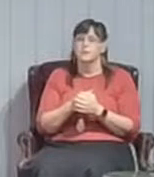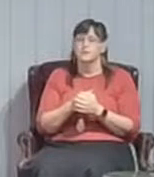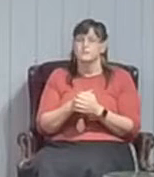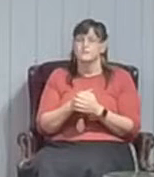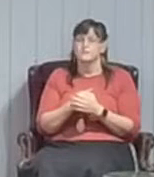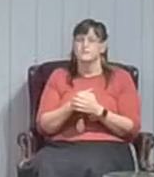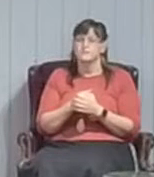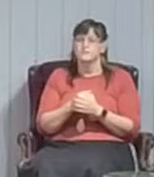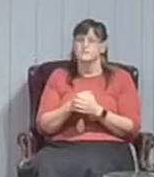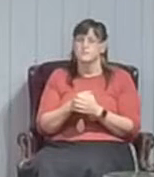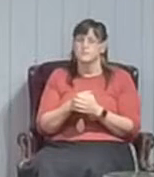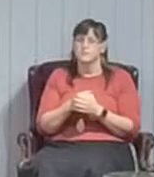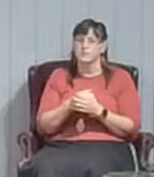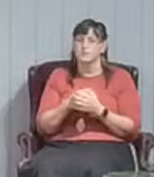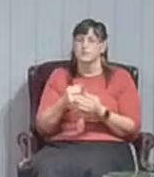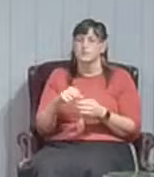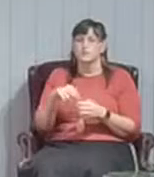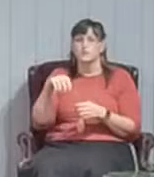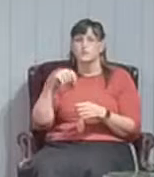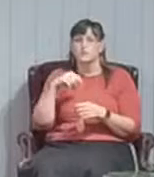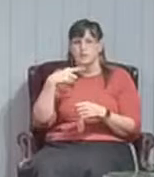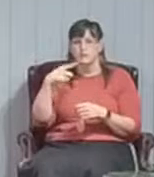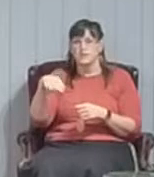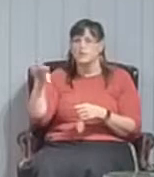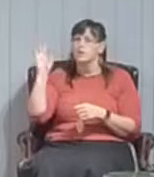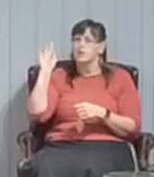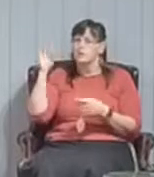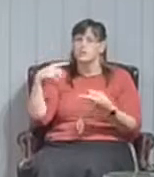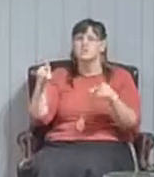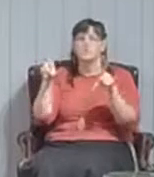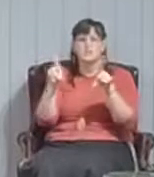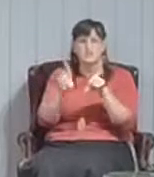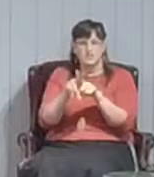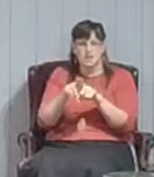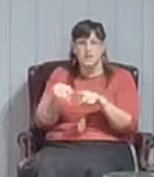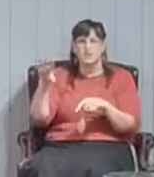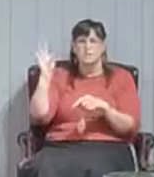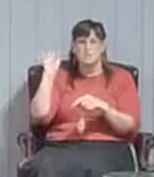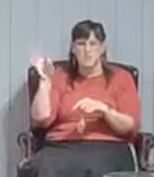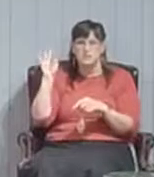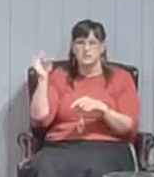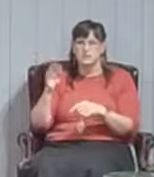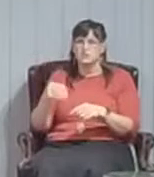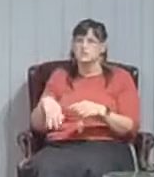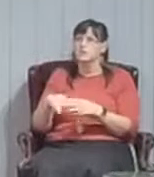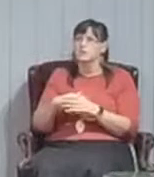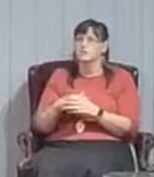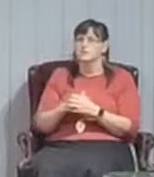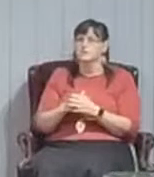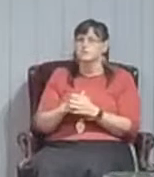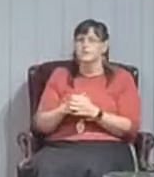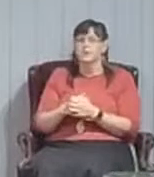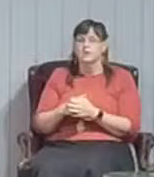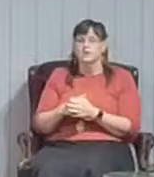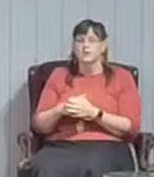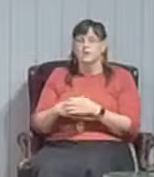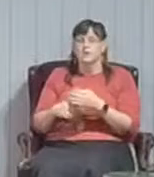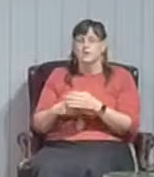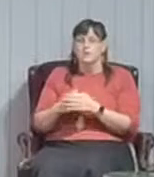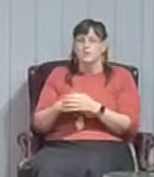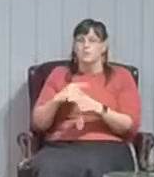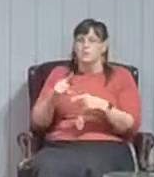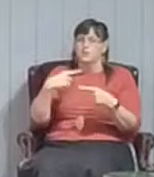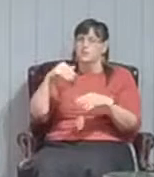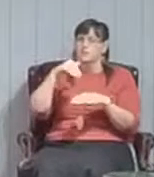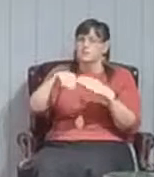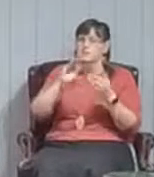say, you're preaching the same messages you preached in the 1980s. When I was in college, it was slightly a little bit different than that, and